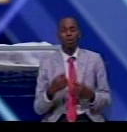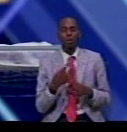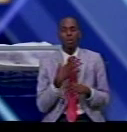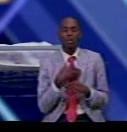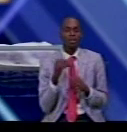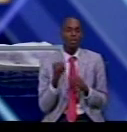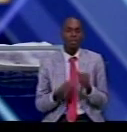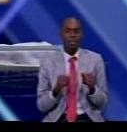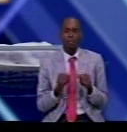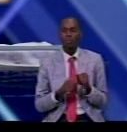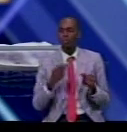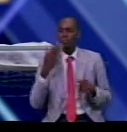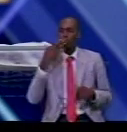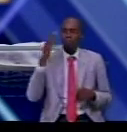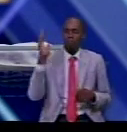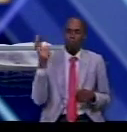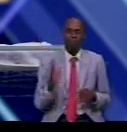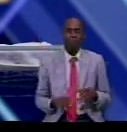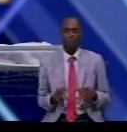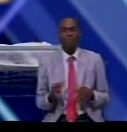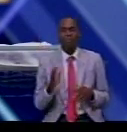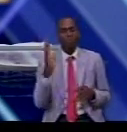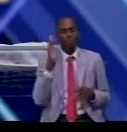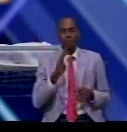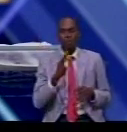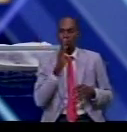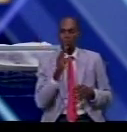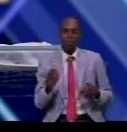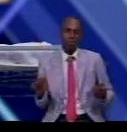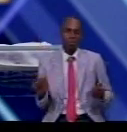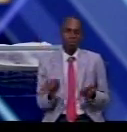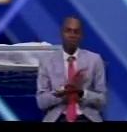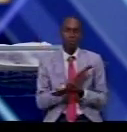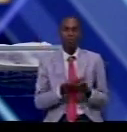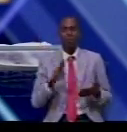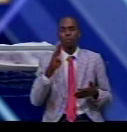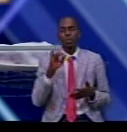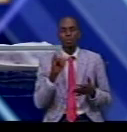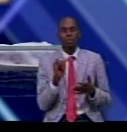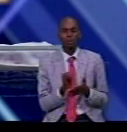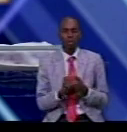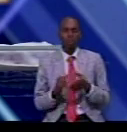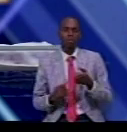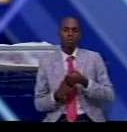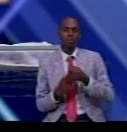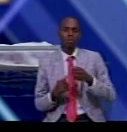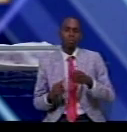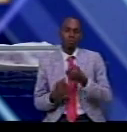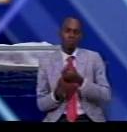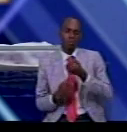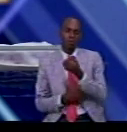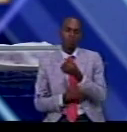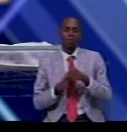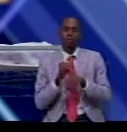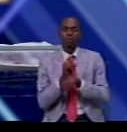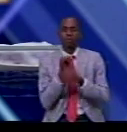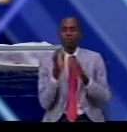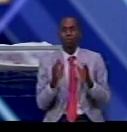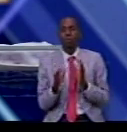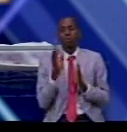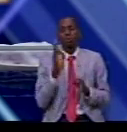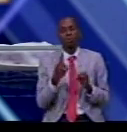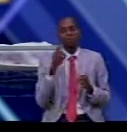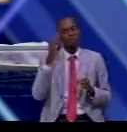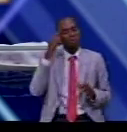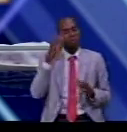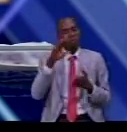unrighteousness, every wickedness will be smashed by that stone. If you are working with your own opinion, your